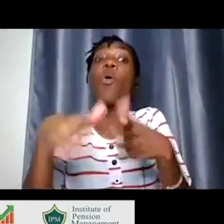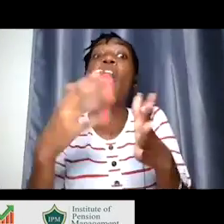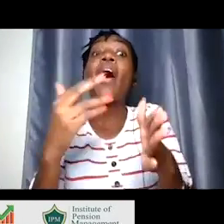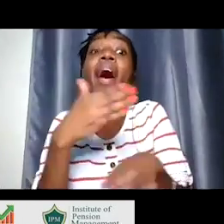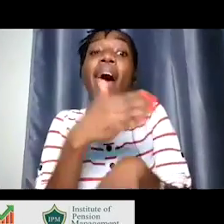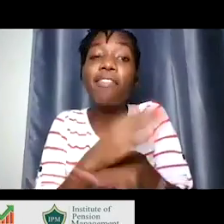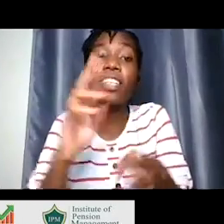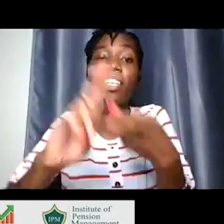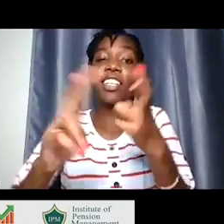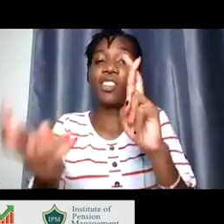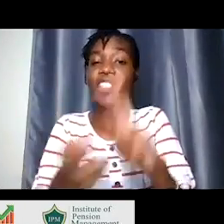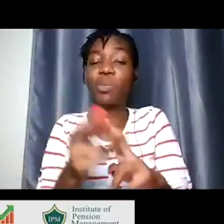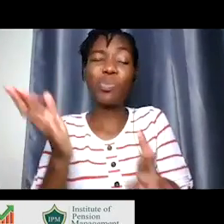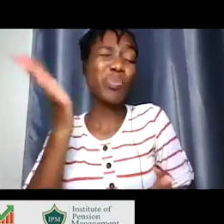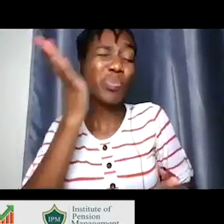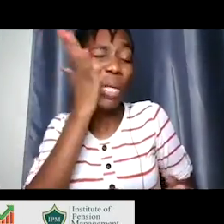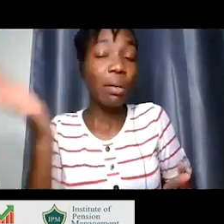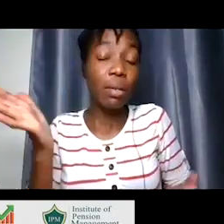And